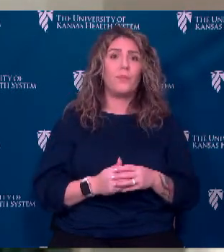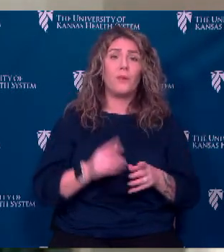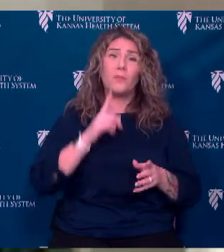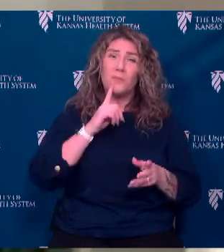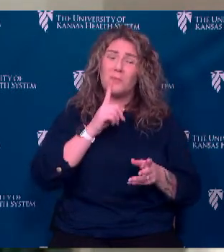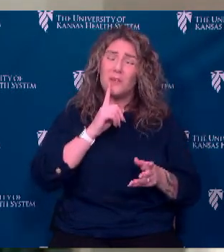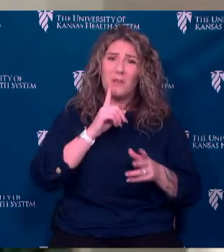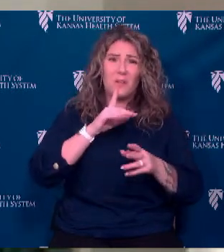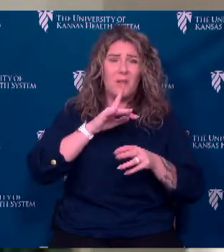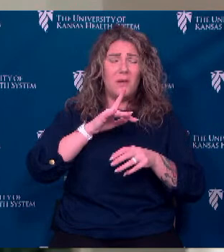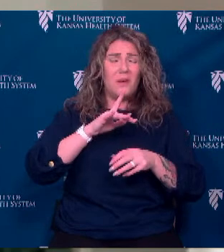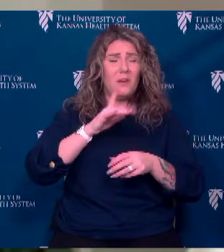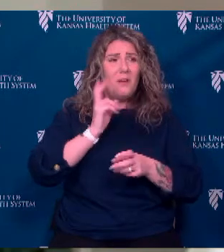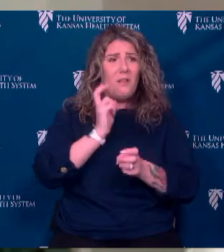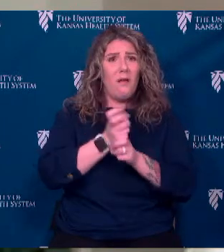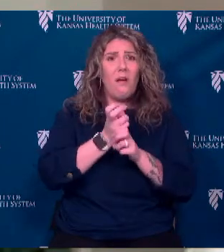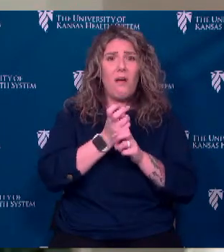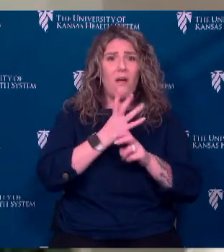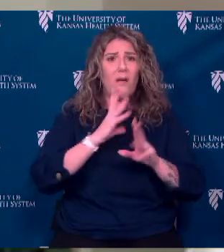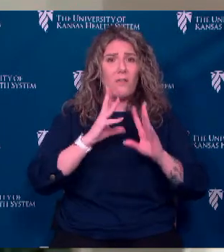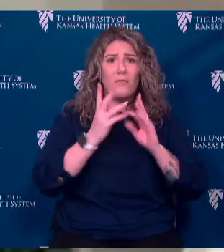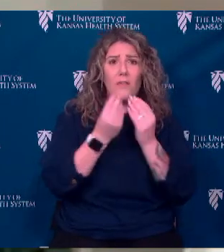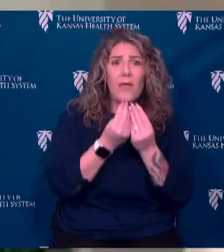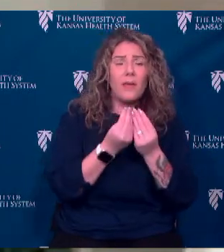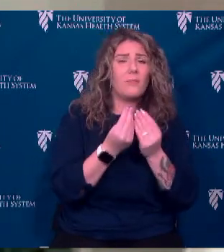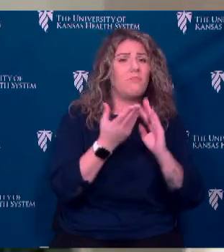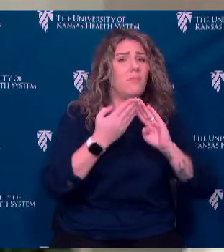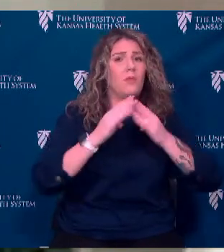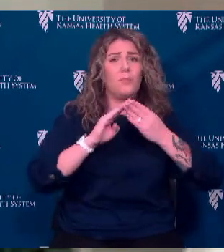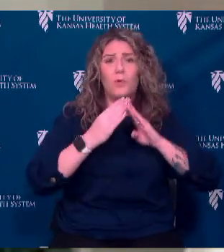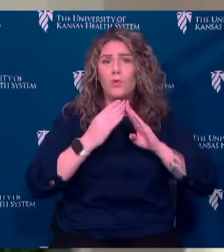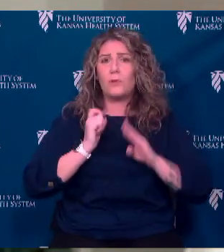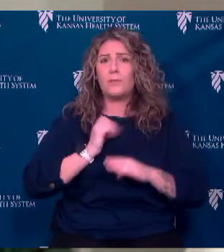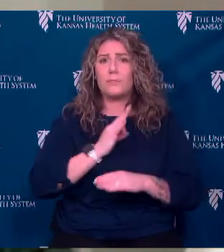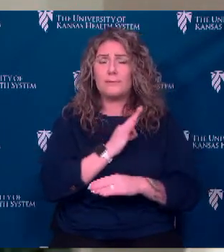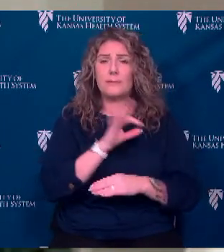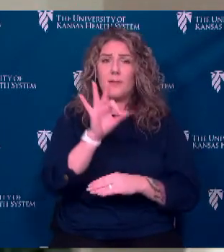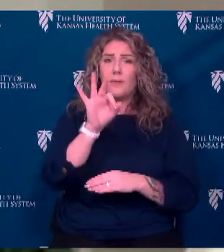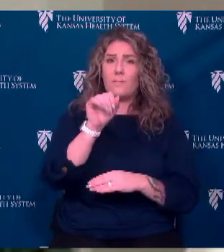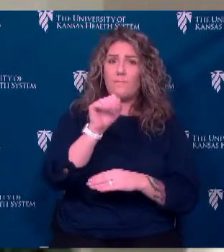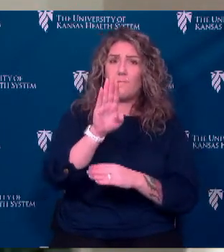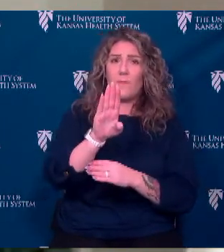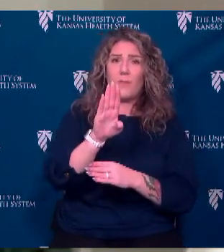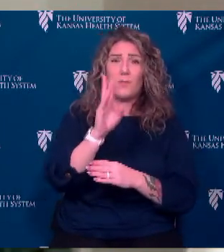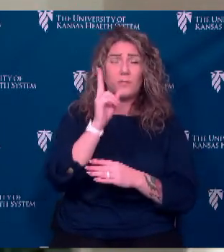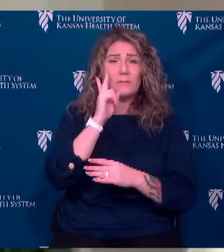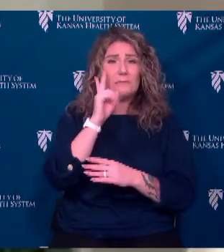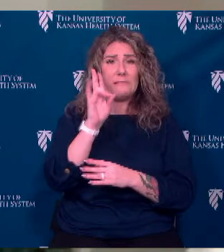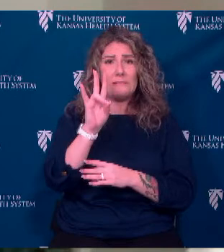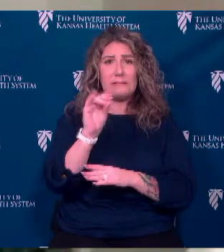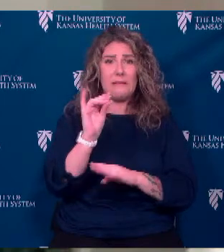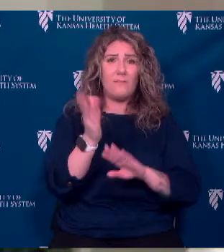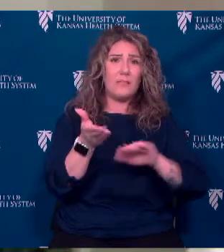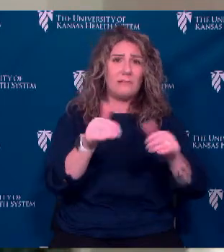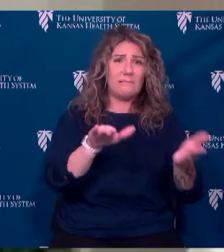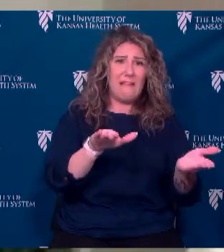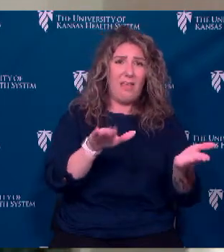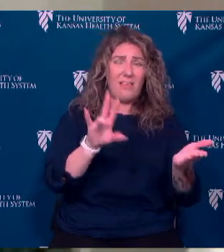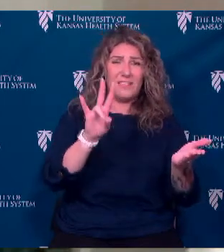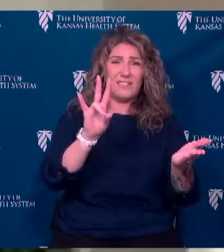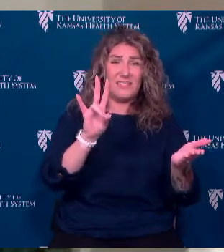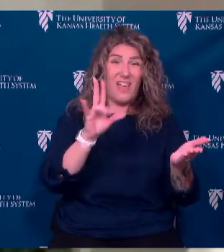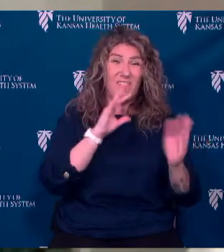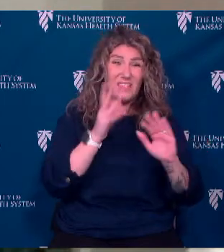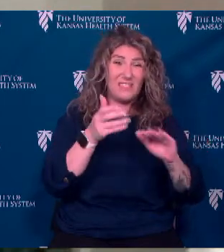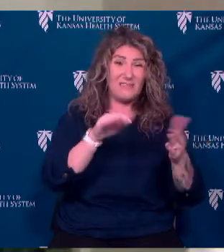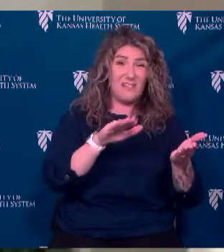on family, the community, and staff. In February, we have seen 7 deaths already. So even though the case